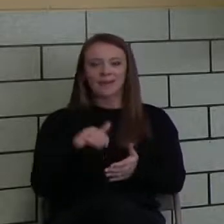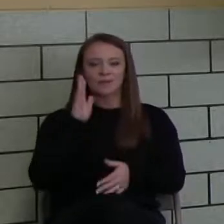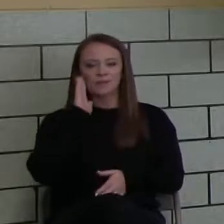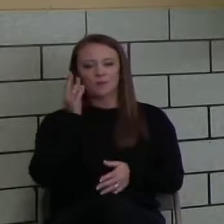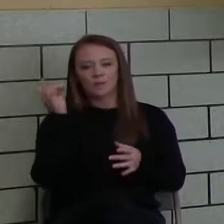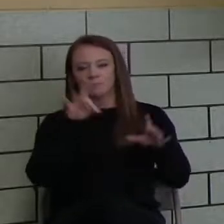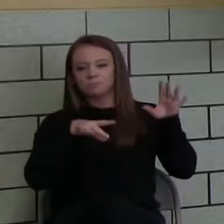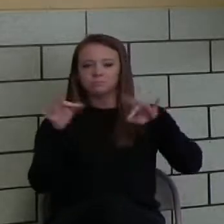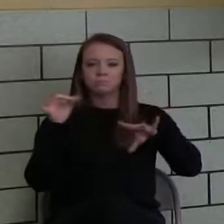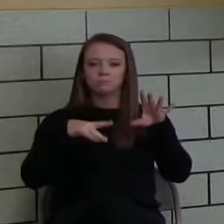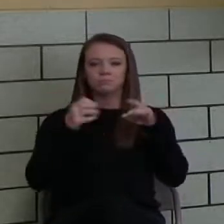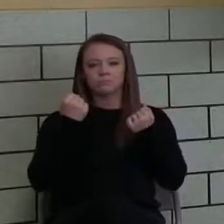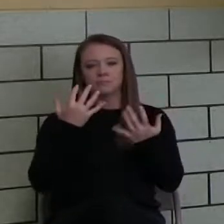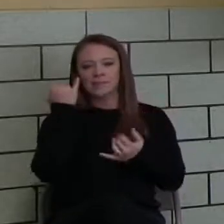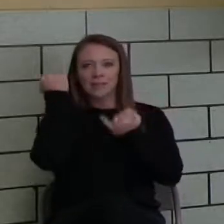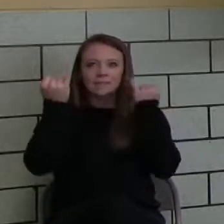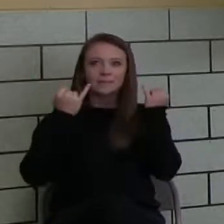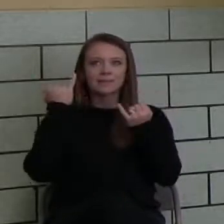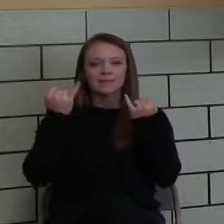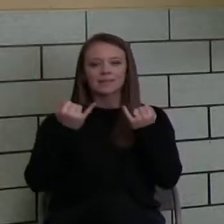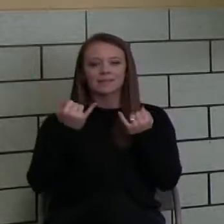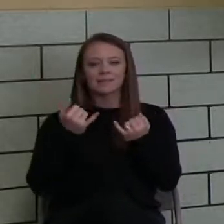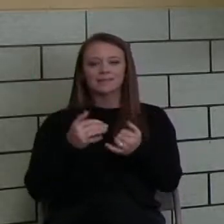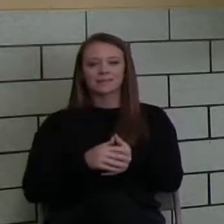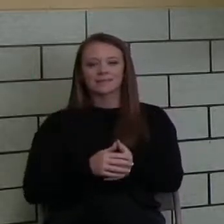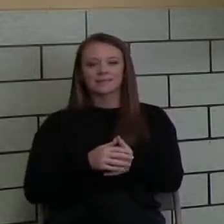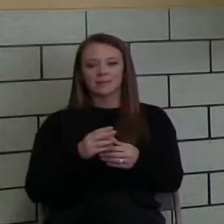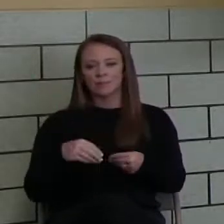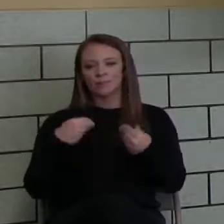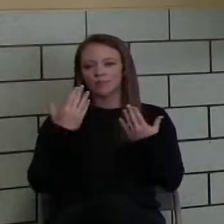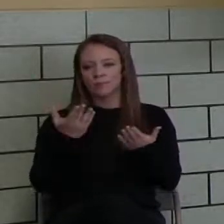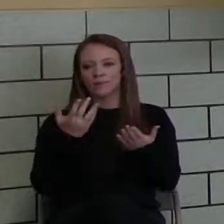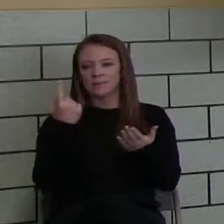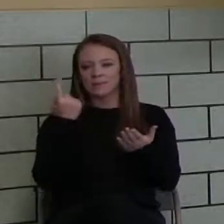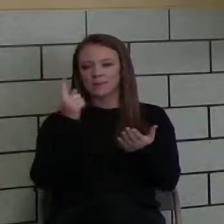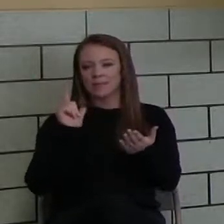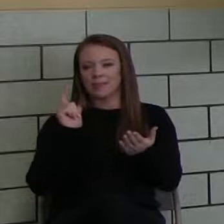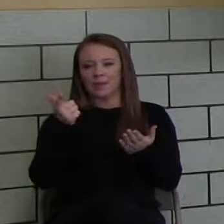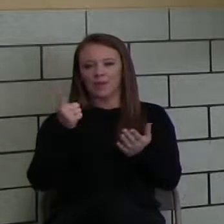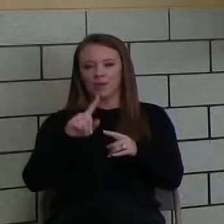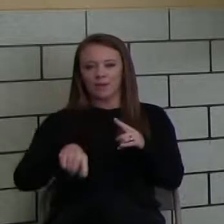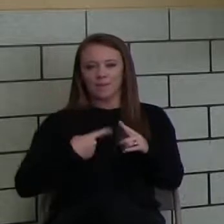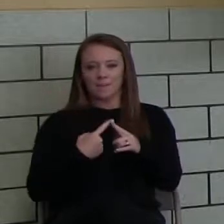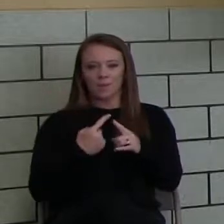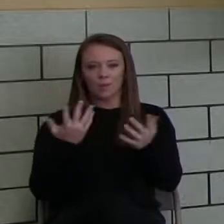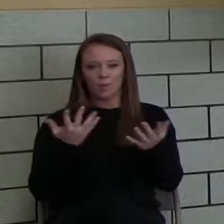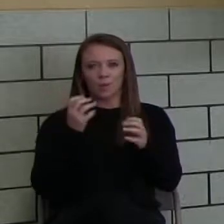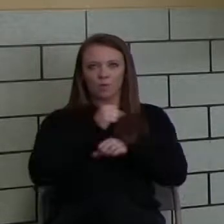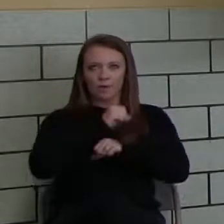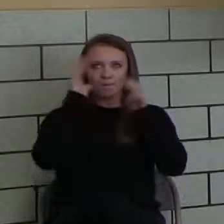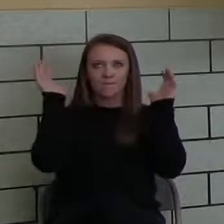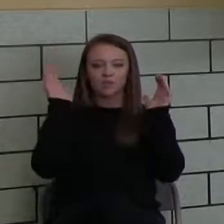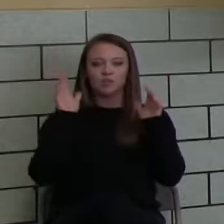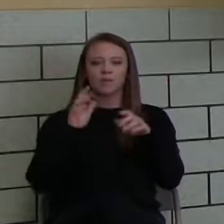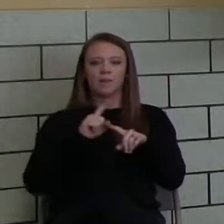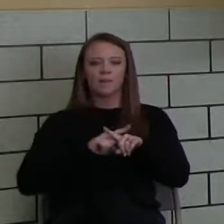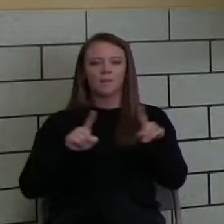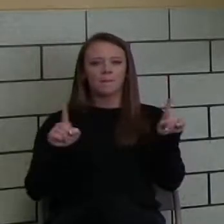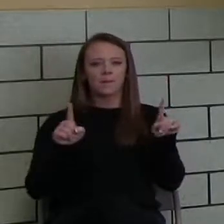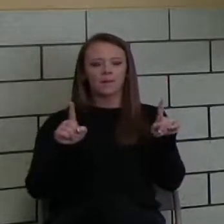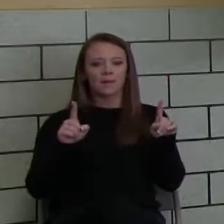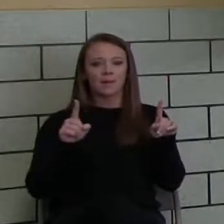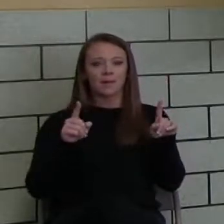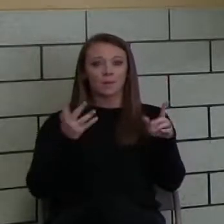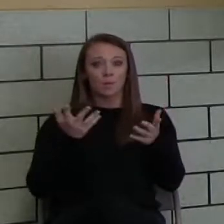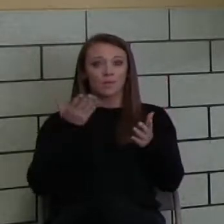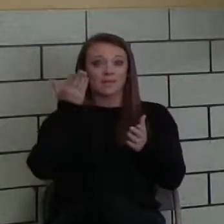ideas. We'll bring something back to you all later, what we're thinking about doing there. But the scale's wrong. That's what we talked about a lot. The scale of what's there is wrong. It's,